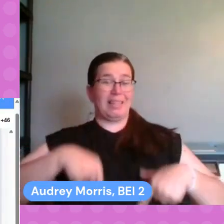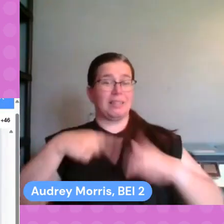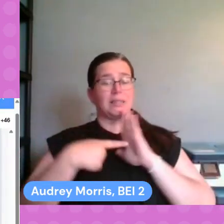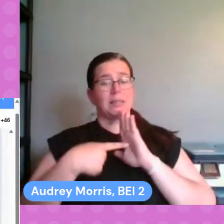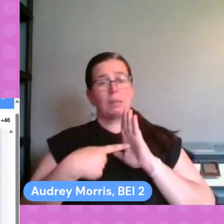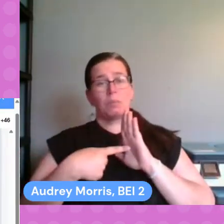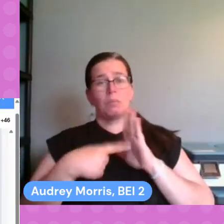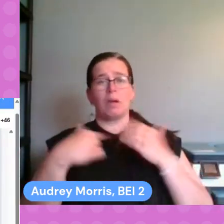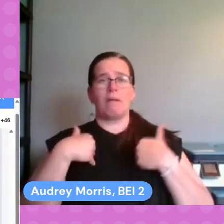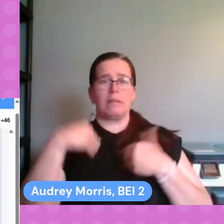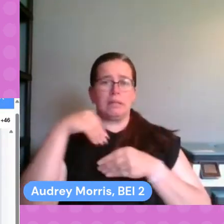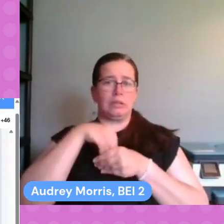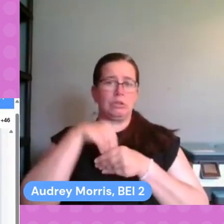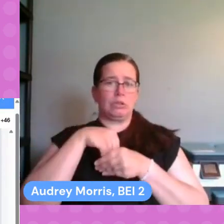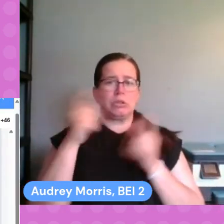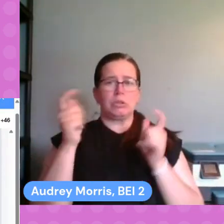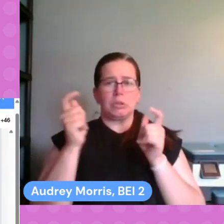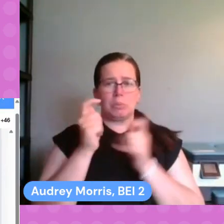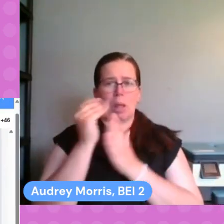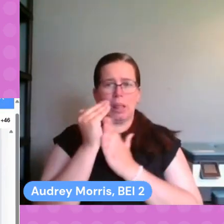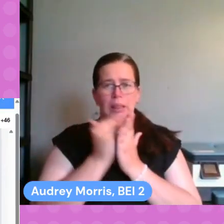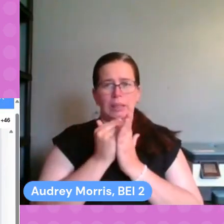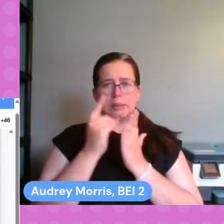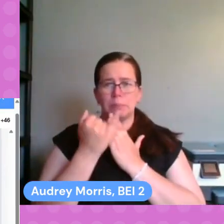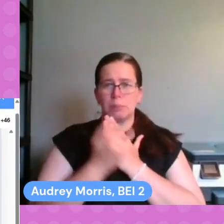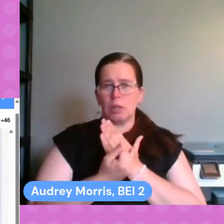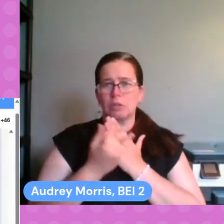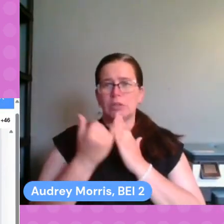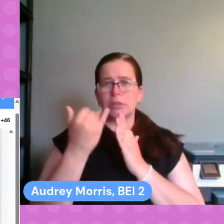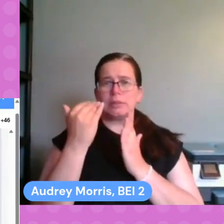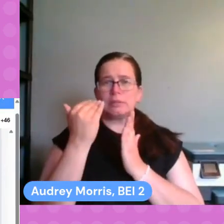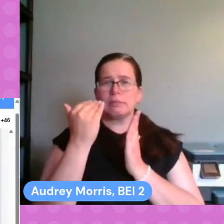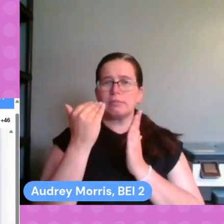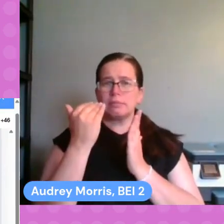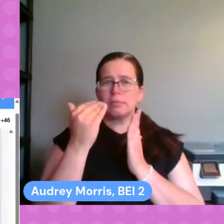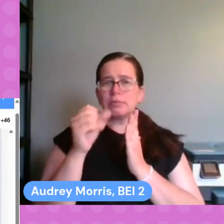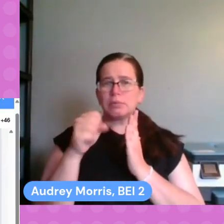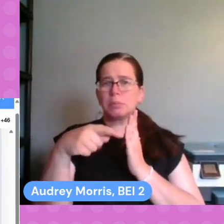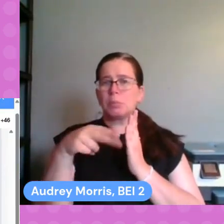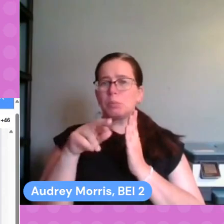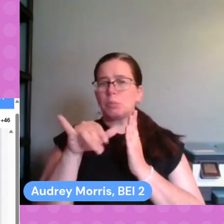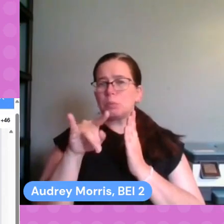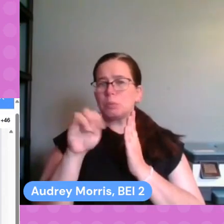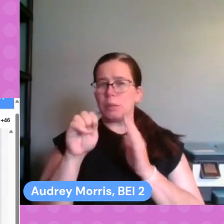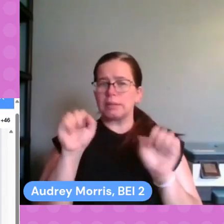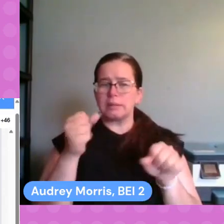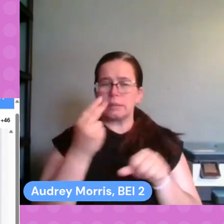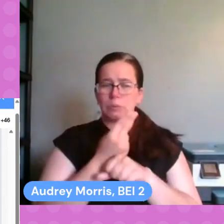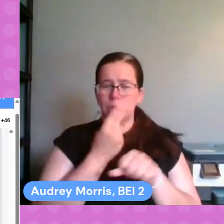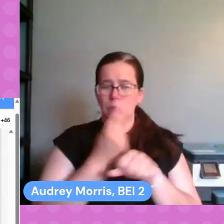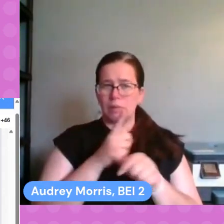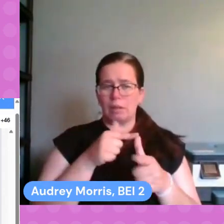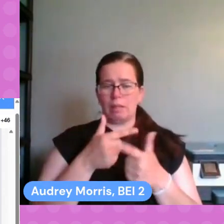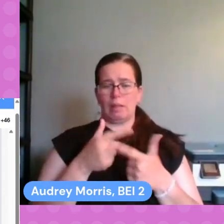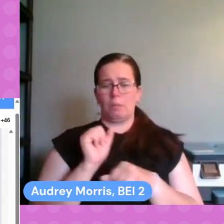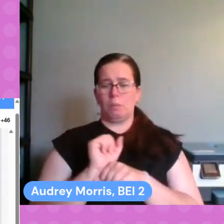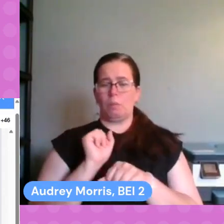very small list of projects and sprites that it can draw on. And as we're working on like making that